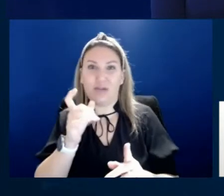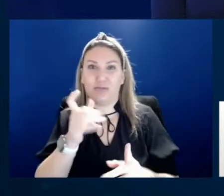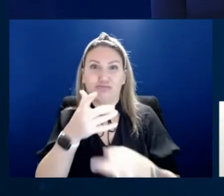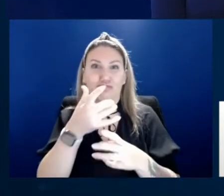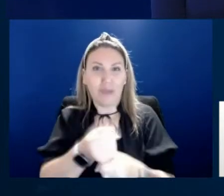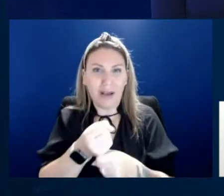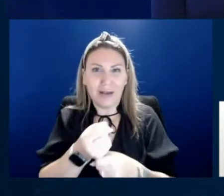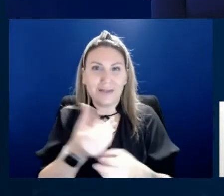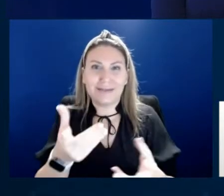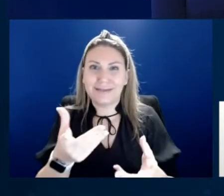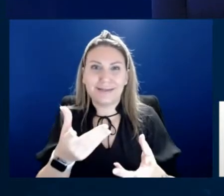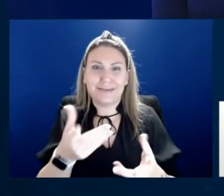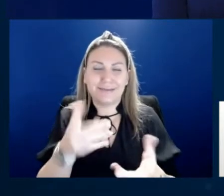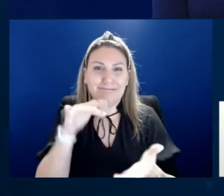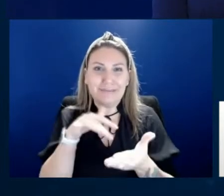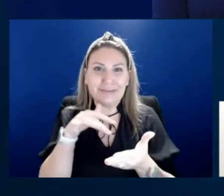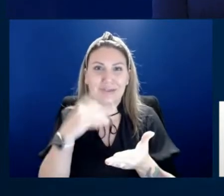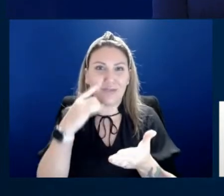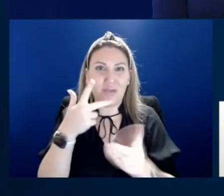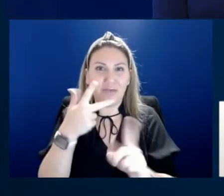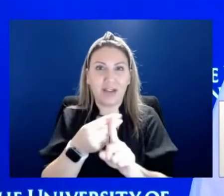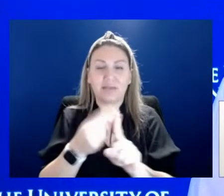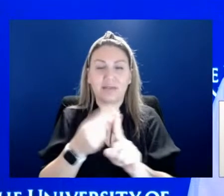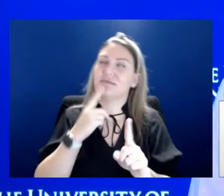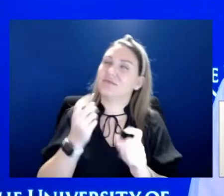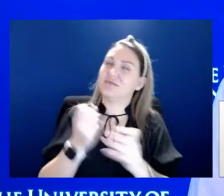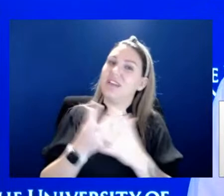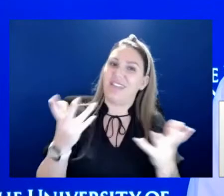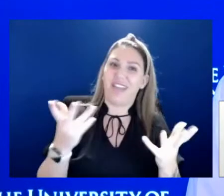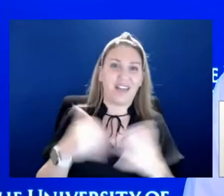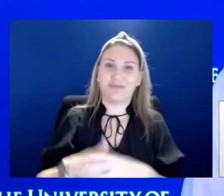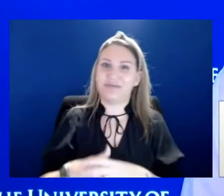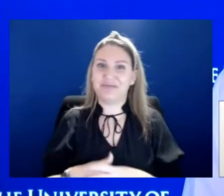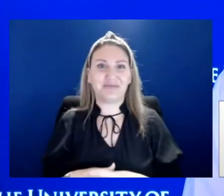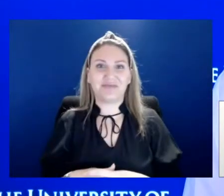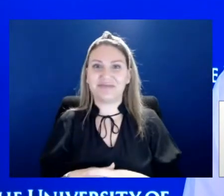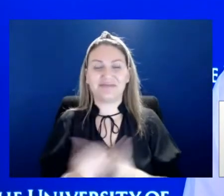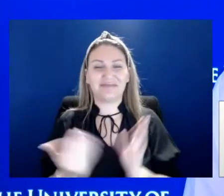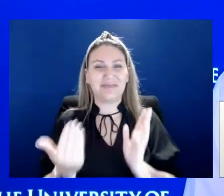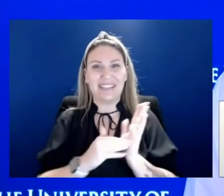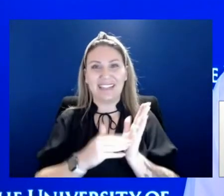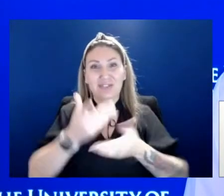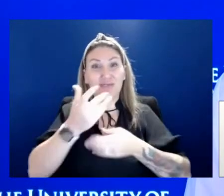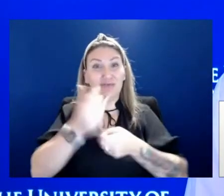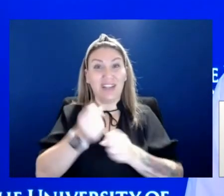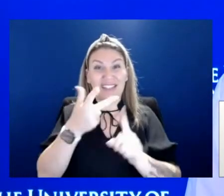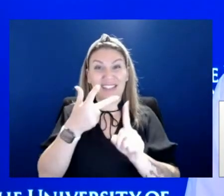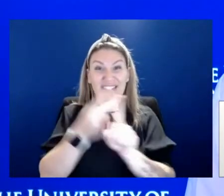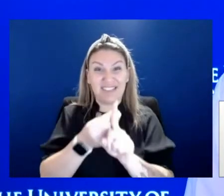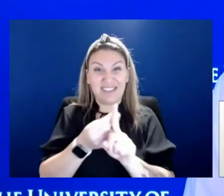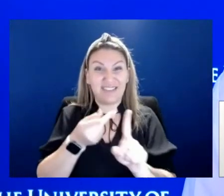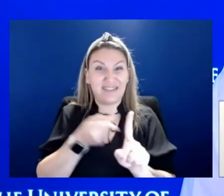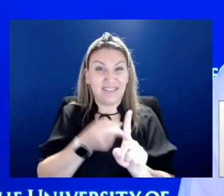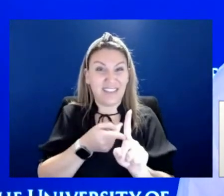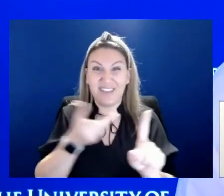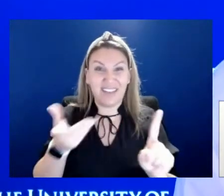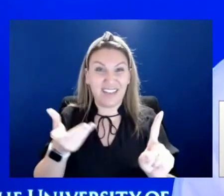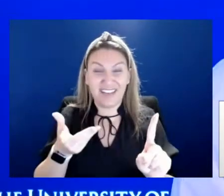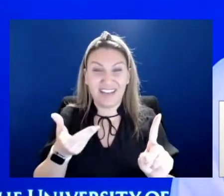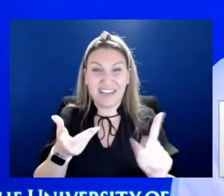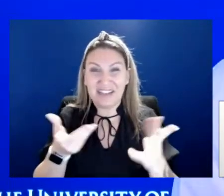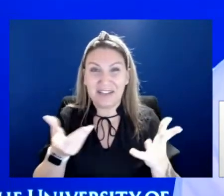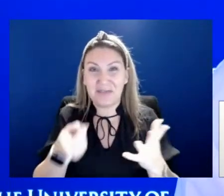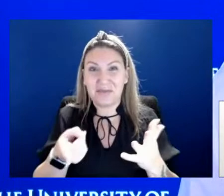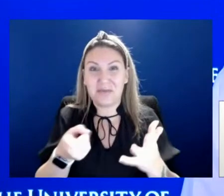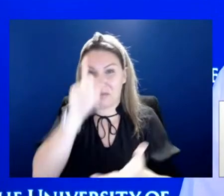think there's a lot in that. Again, just distrust of the vaccine. Is it distrust because you believe that there's